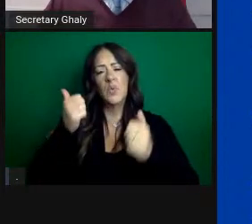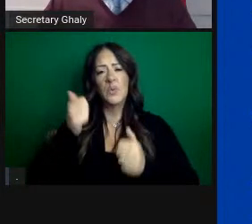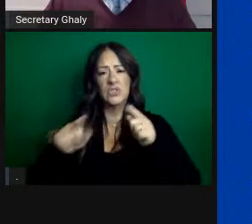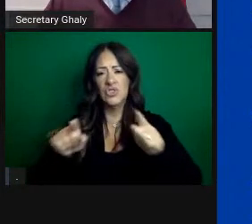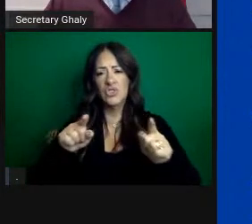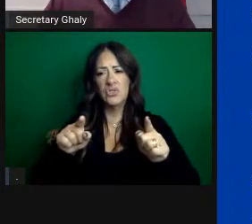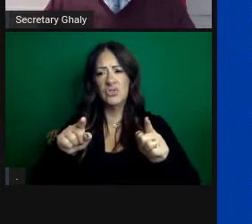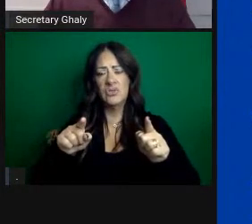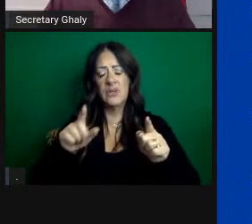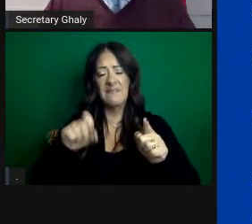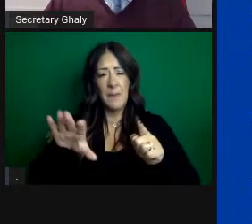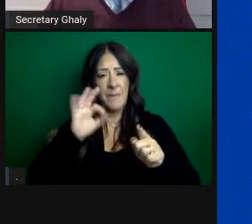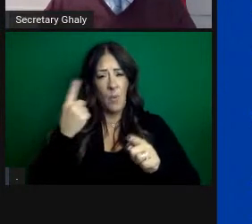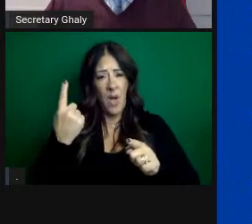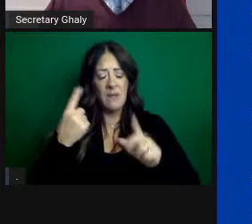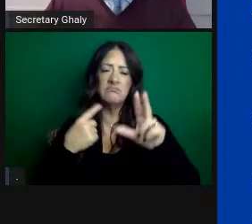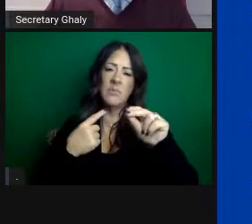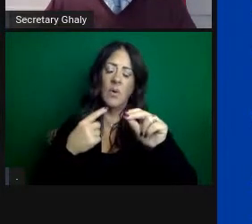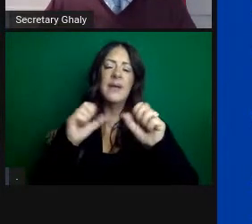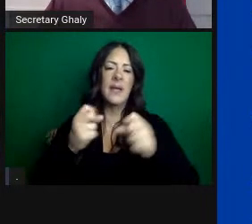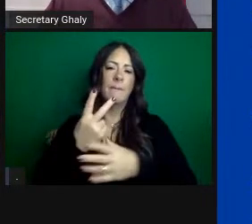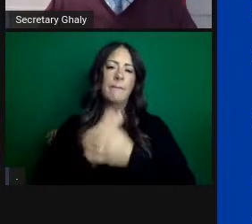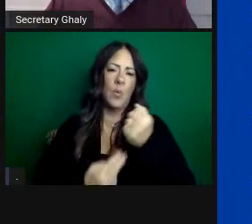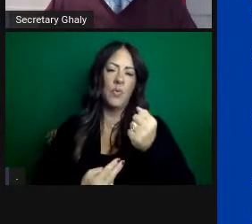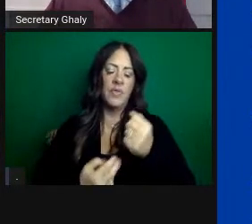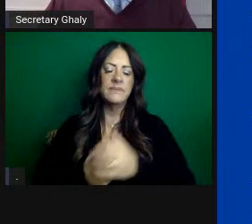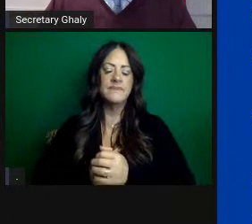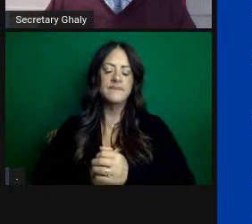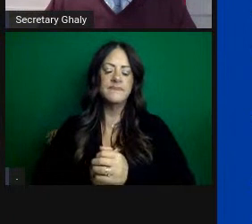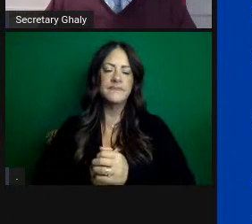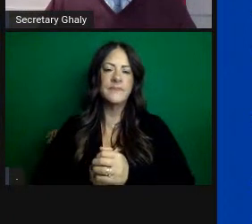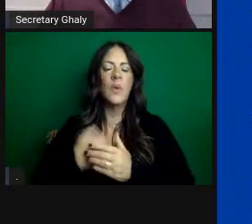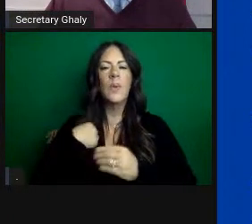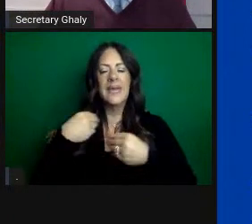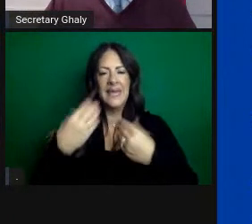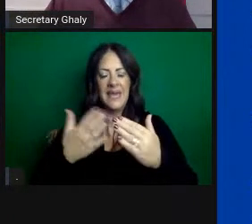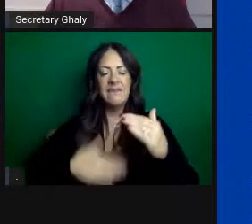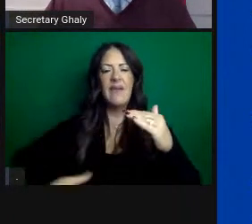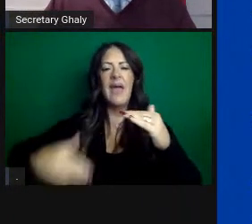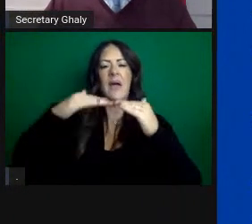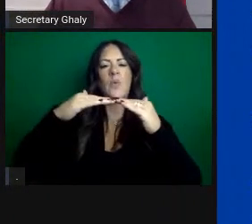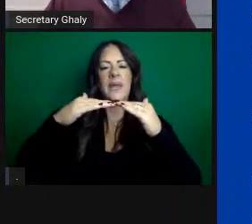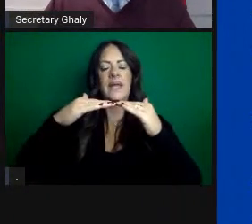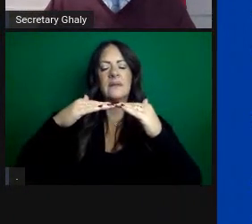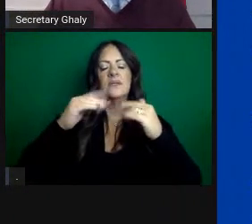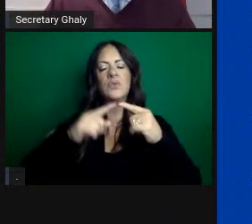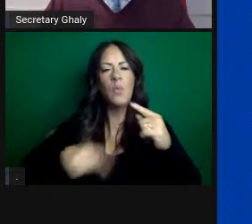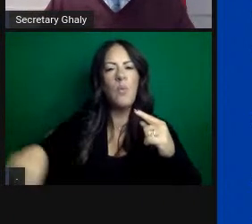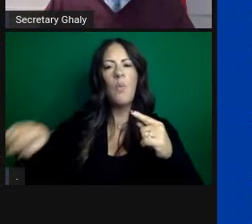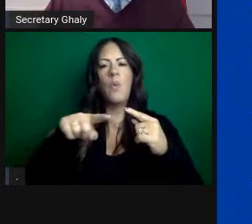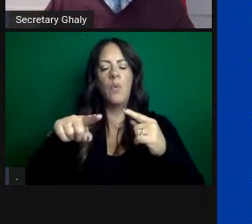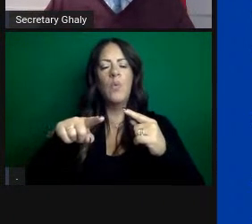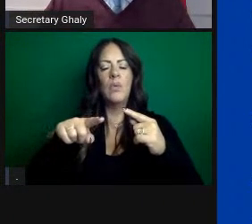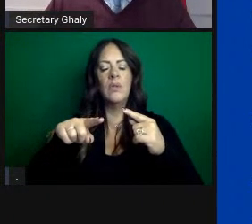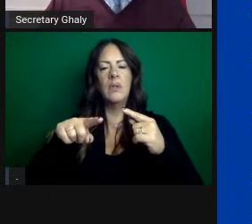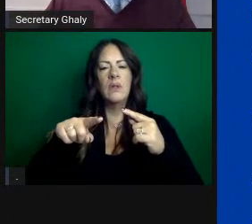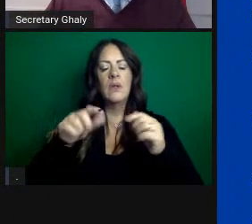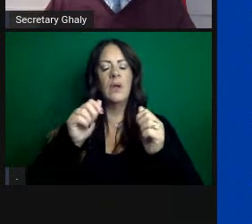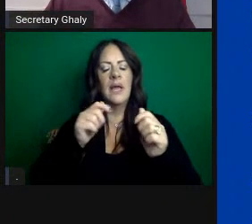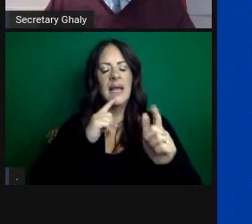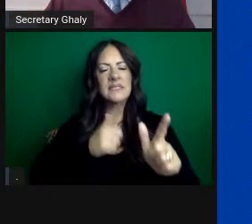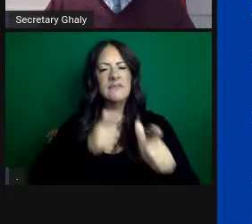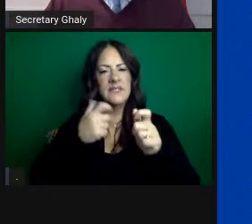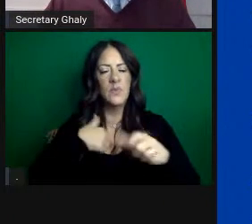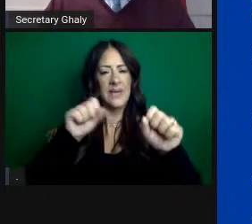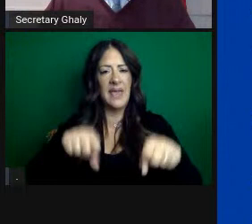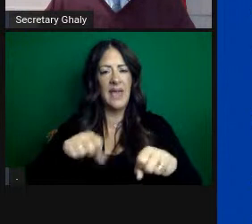both. Equity, in fact, to achieve it with vaccination requires speedy vaccinations. We cannot